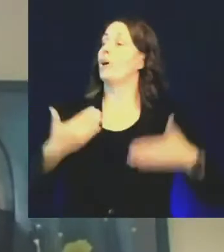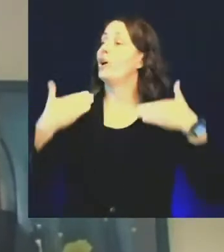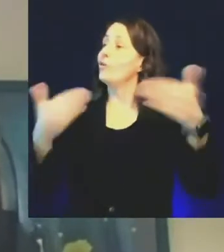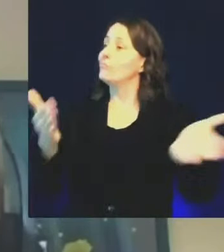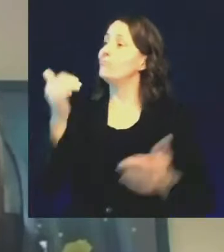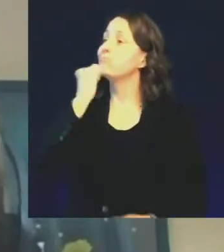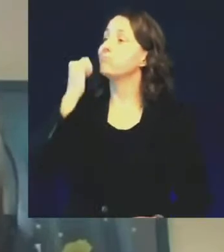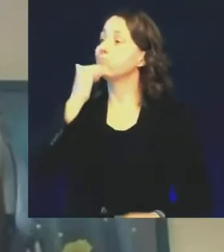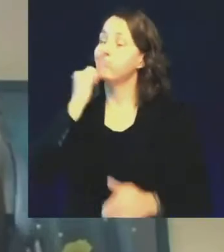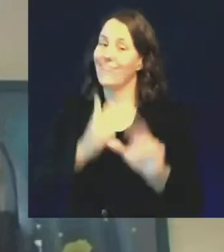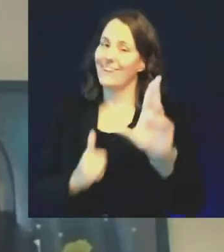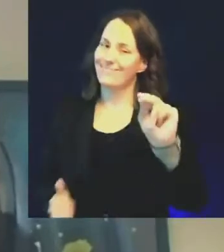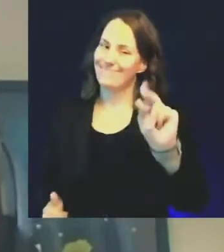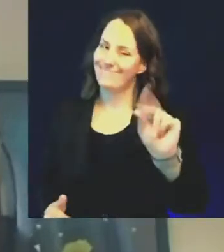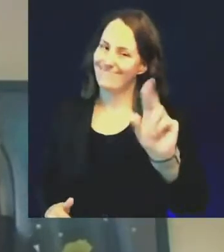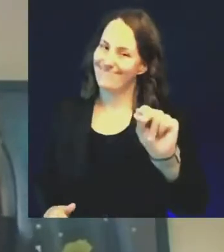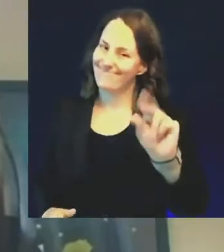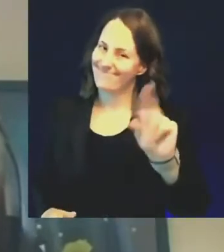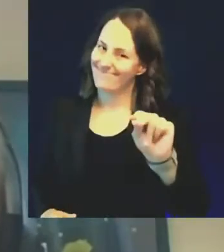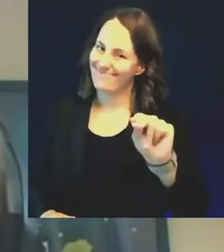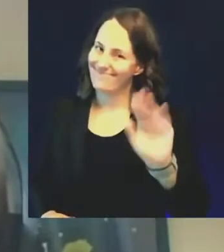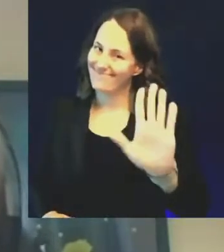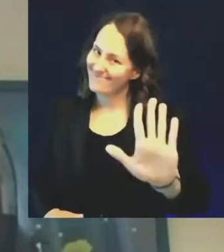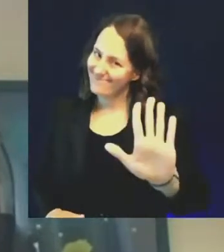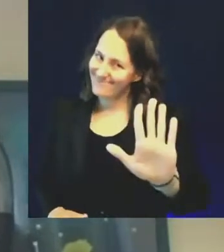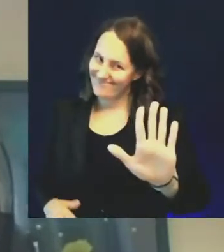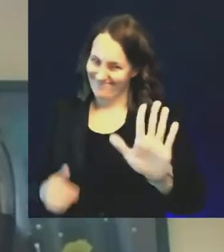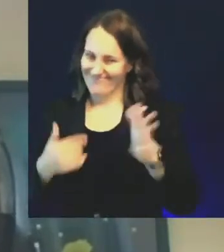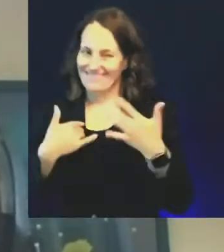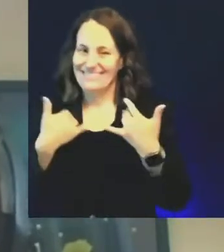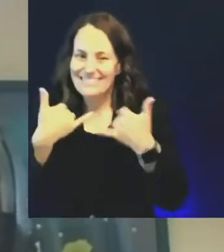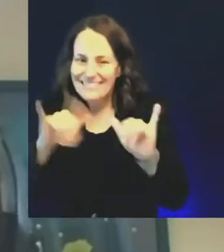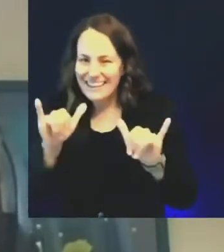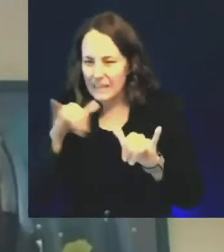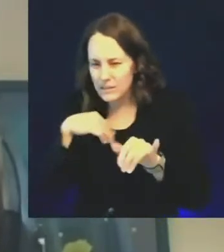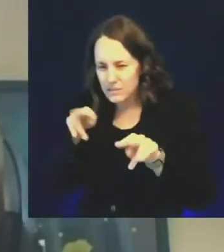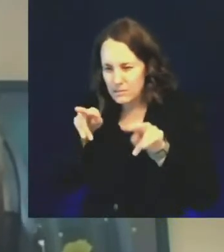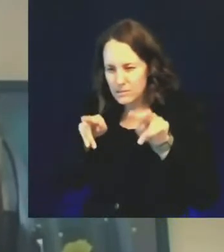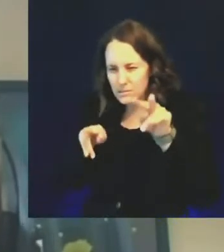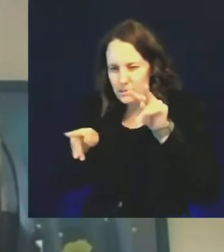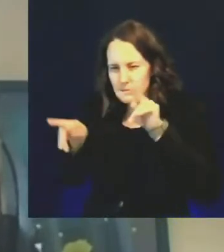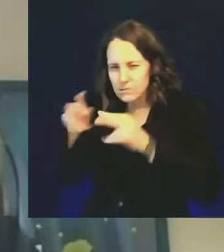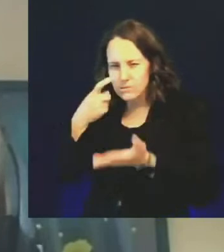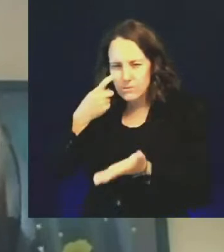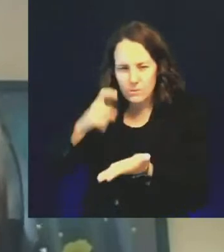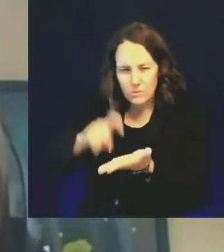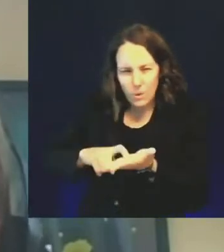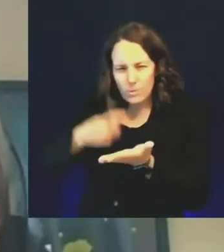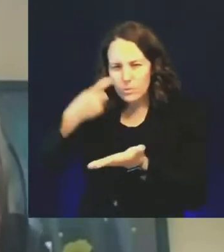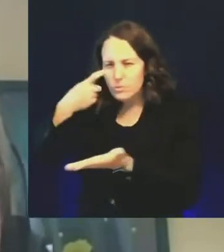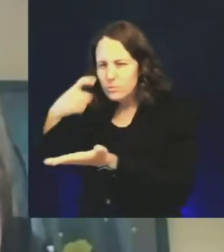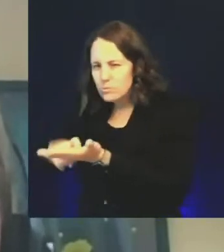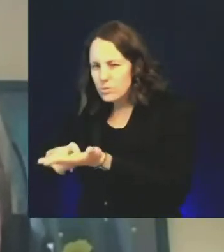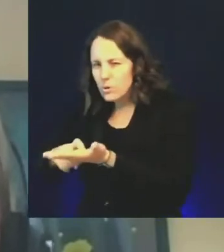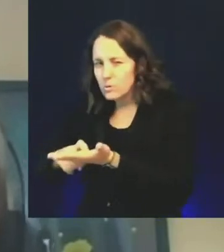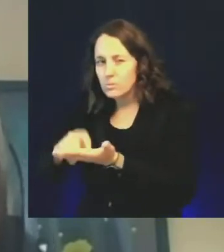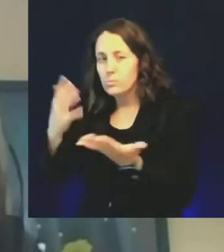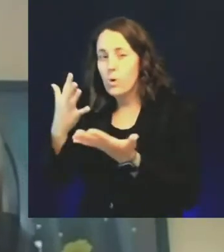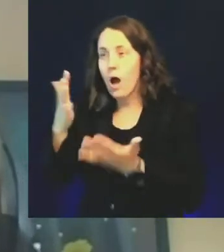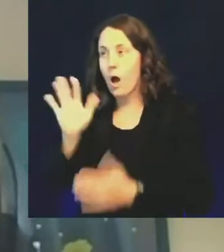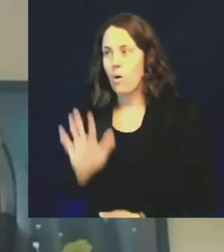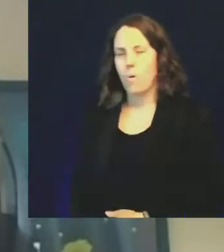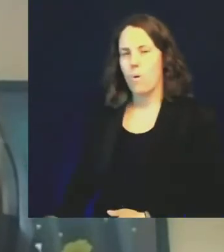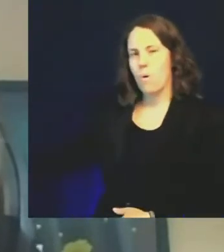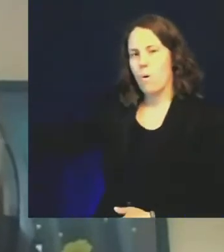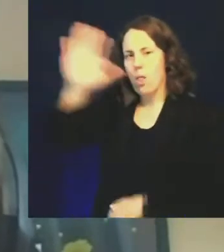are seeing the same patterns that are happening at the national level. We're seeing a doubling of the percentage